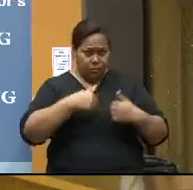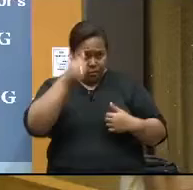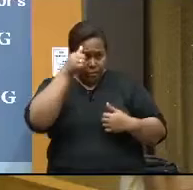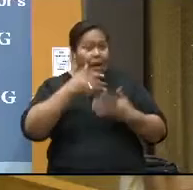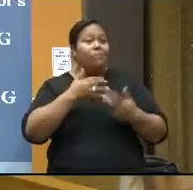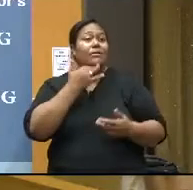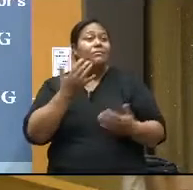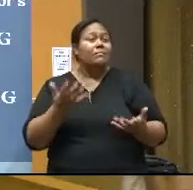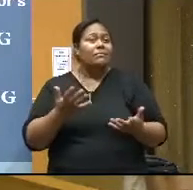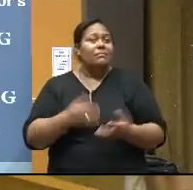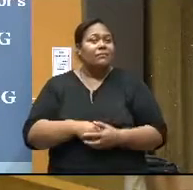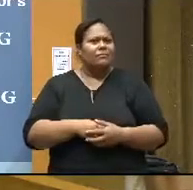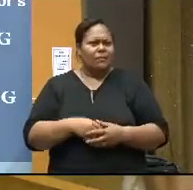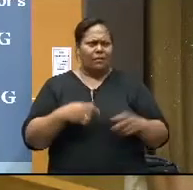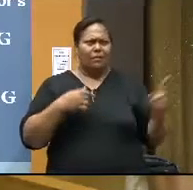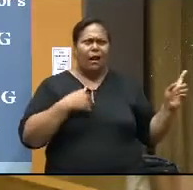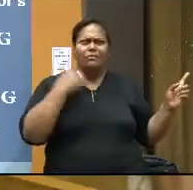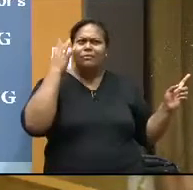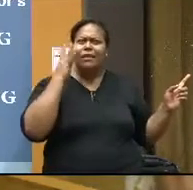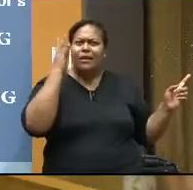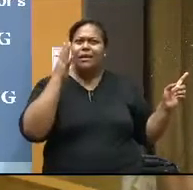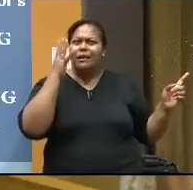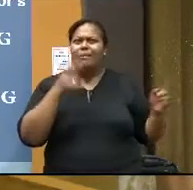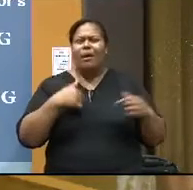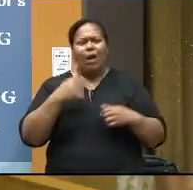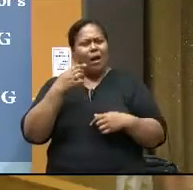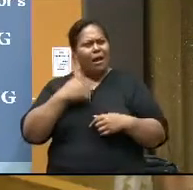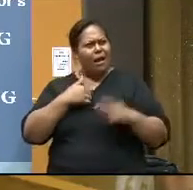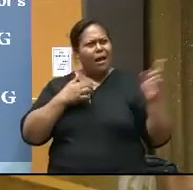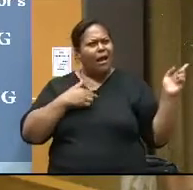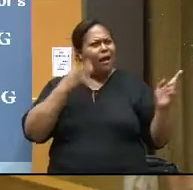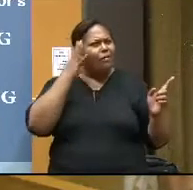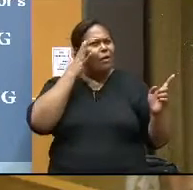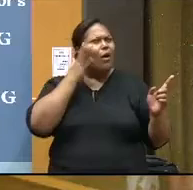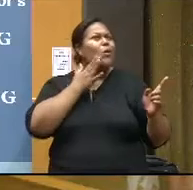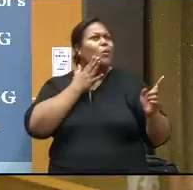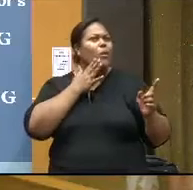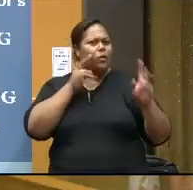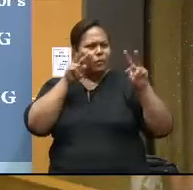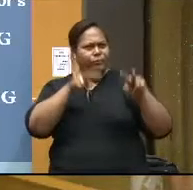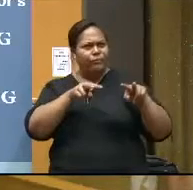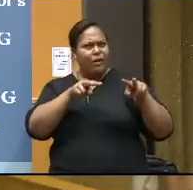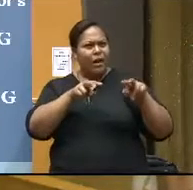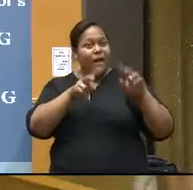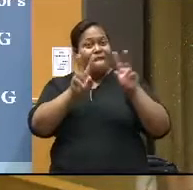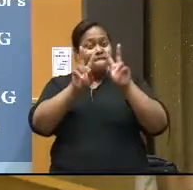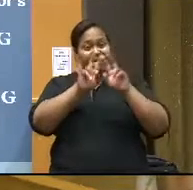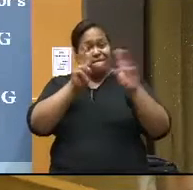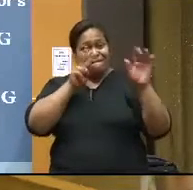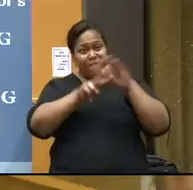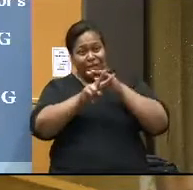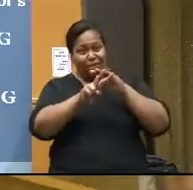And as I was thinking about it, I thought that when you look at the vision of the university, which is excellence